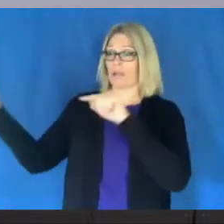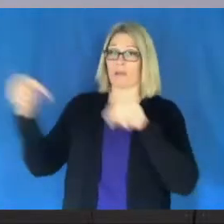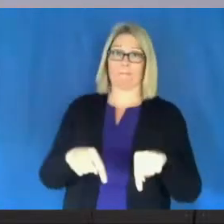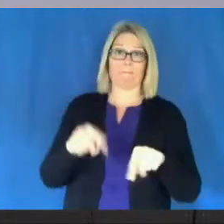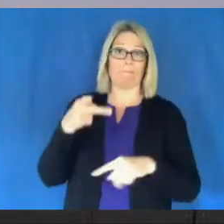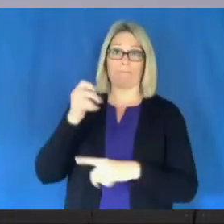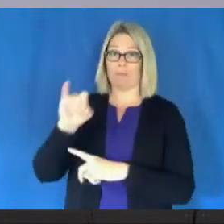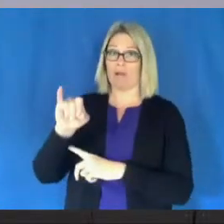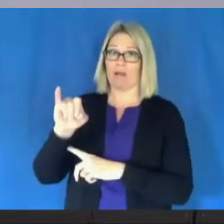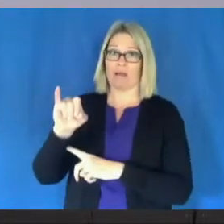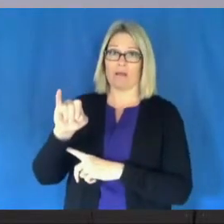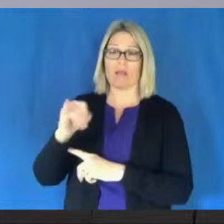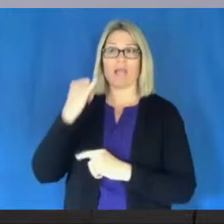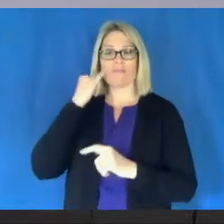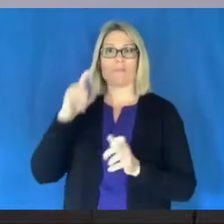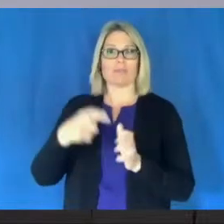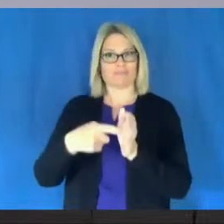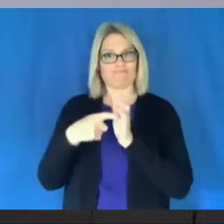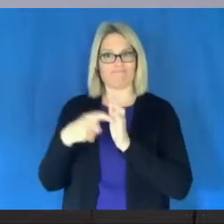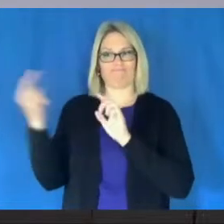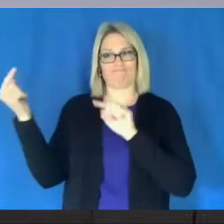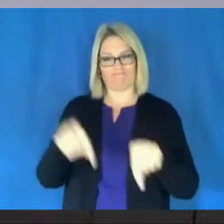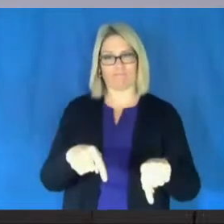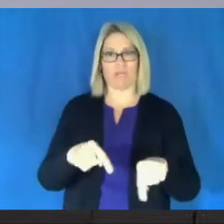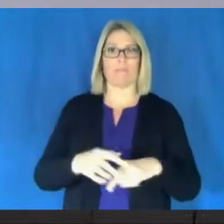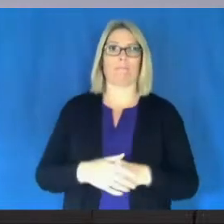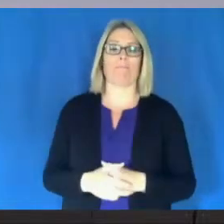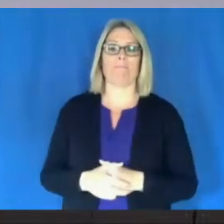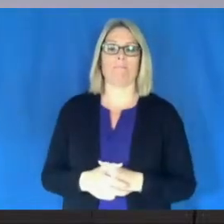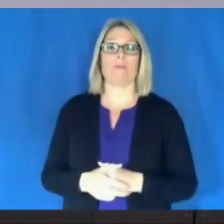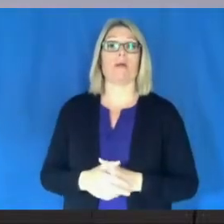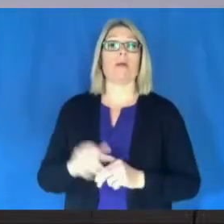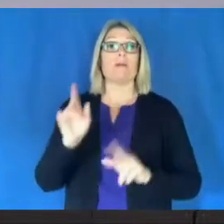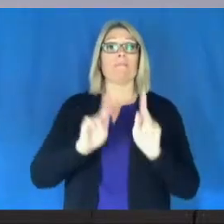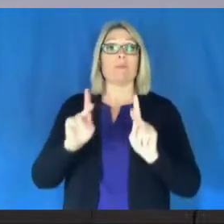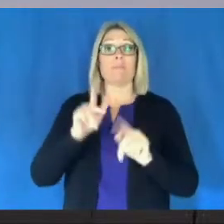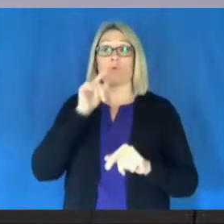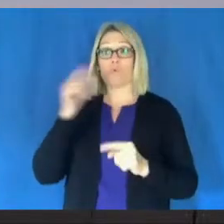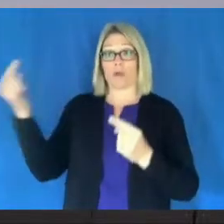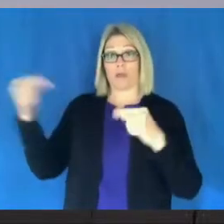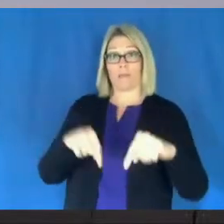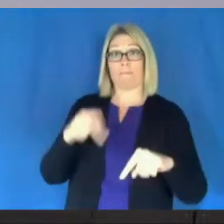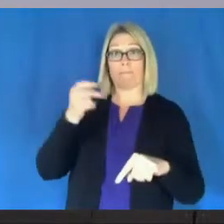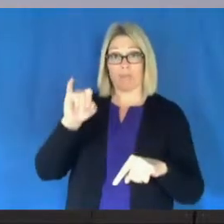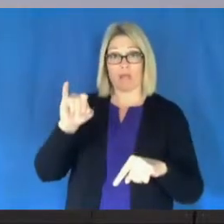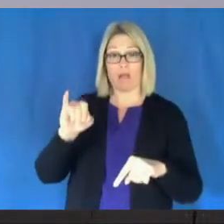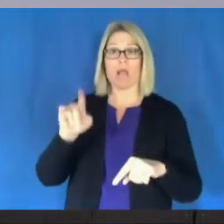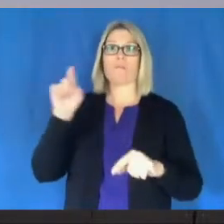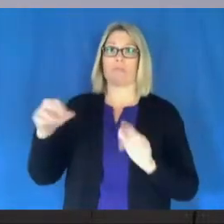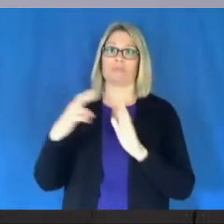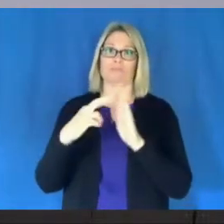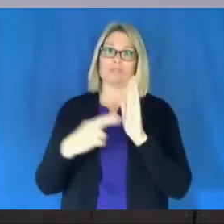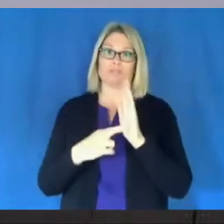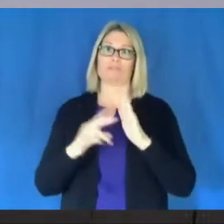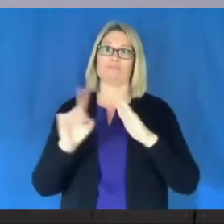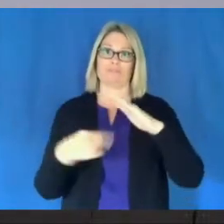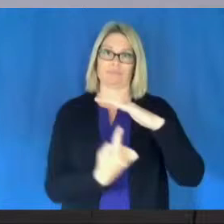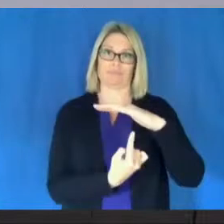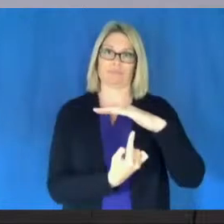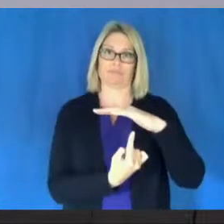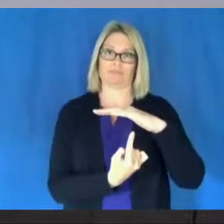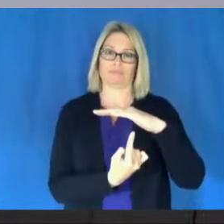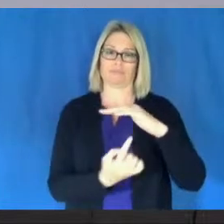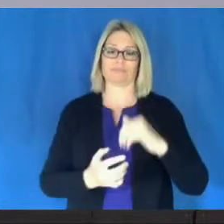it is for an essential purpose. Individuals traveling to PEI are legally required to self-isolate.